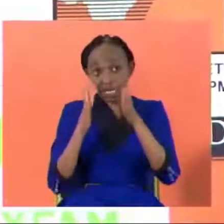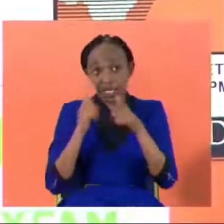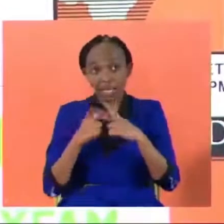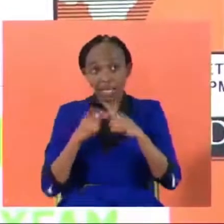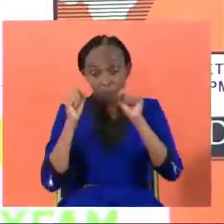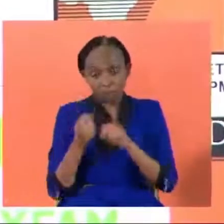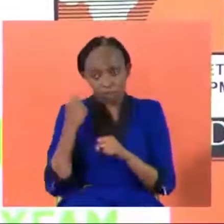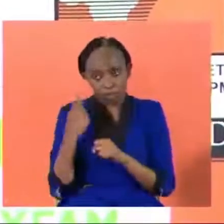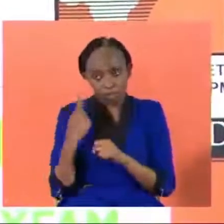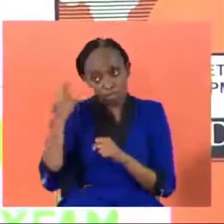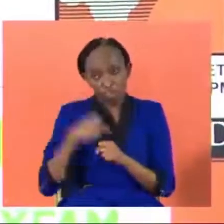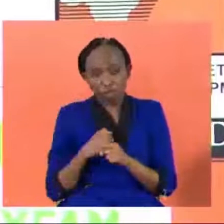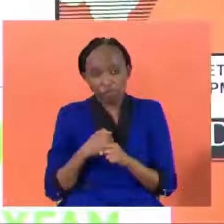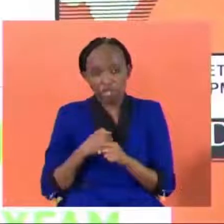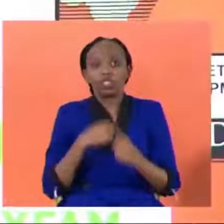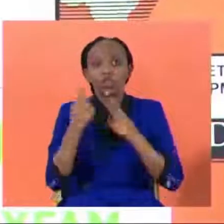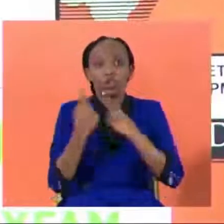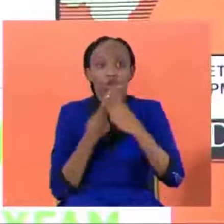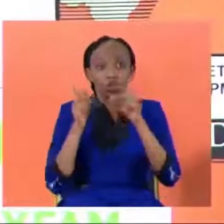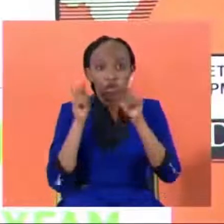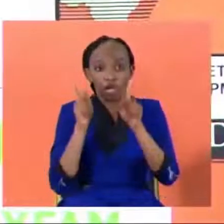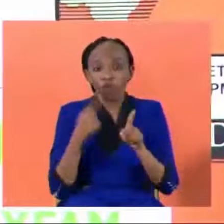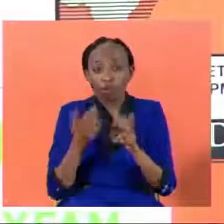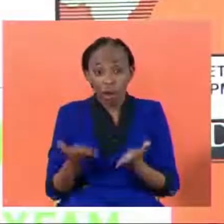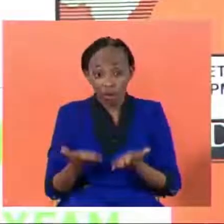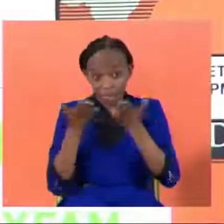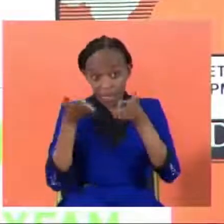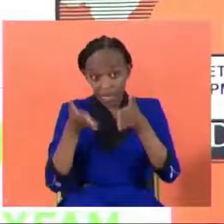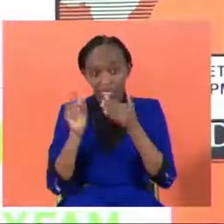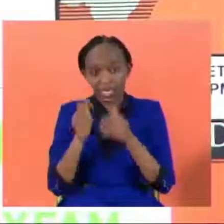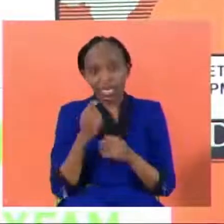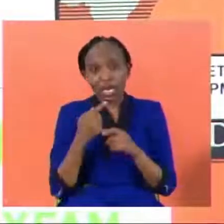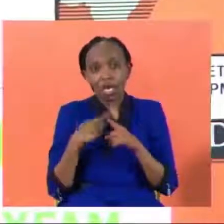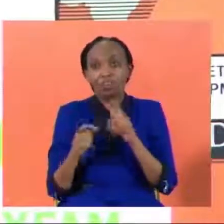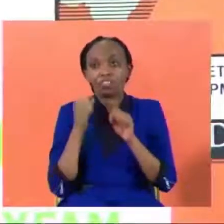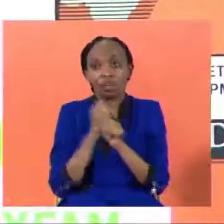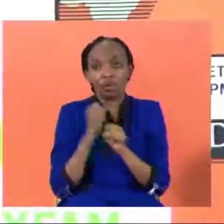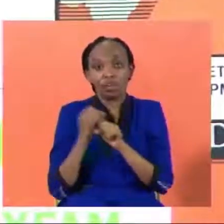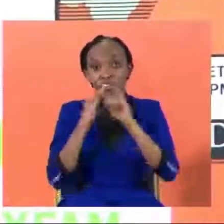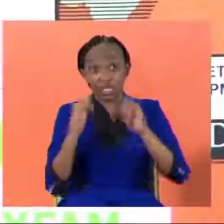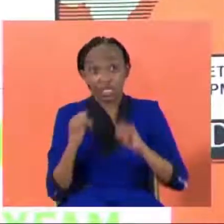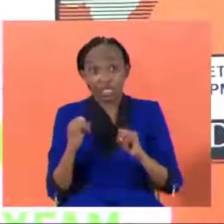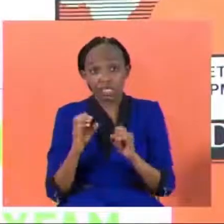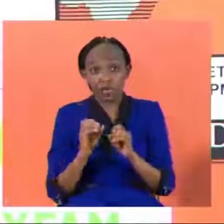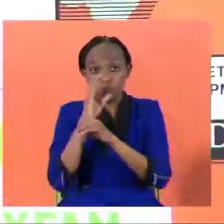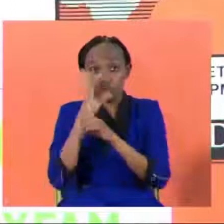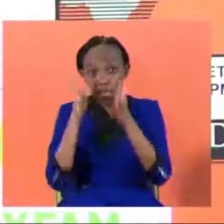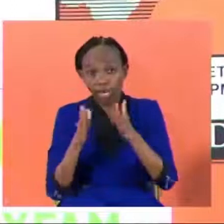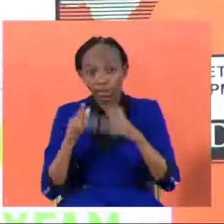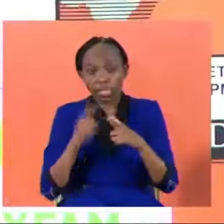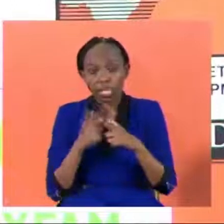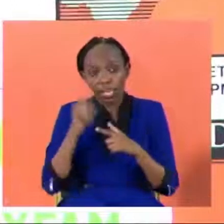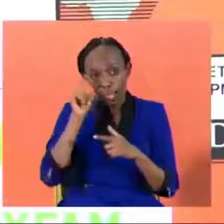sense for me to just speak to people who are based here in Kenya. But then if I'm working for an international media house, then I need to